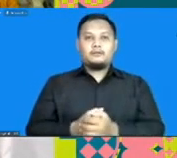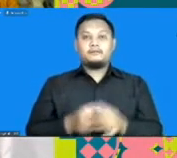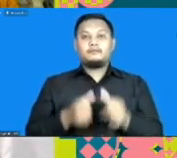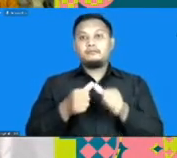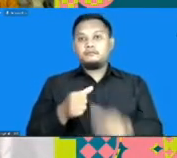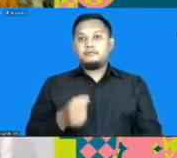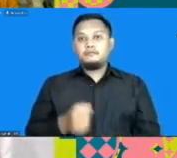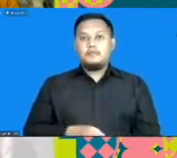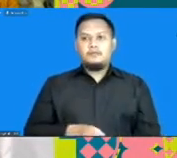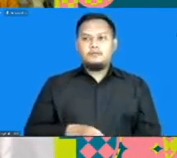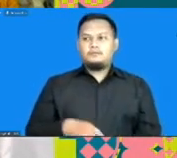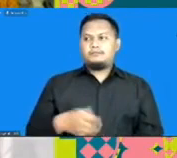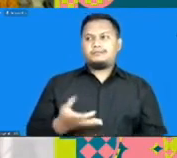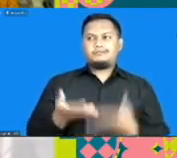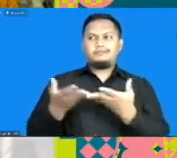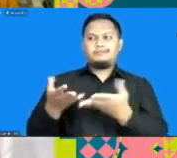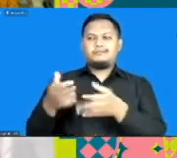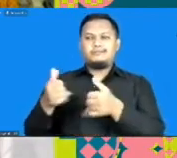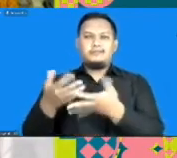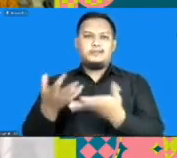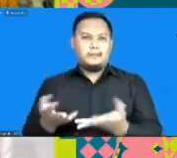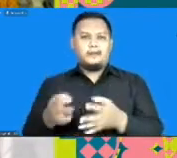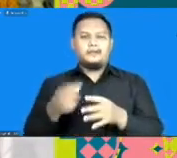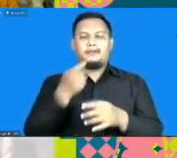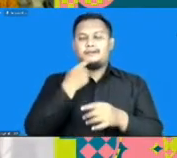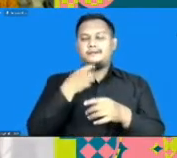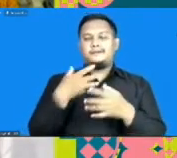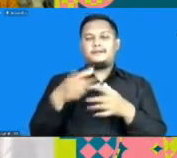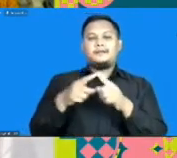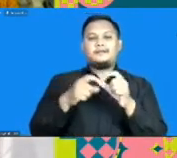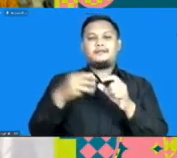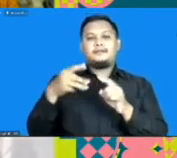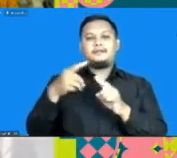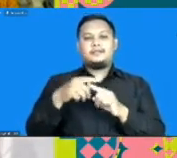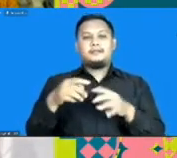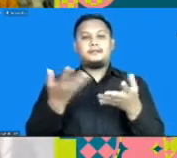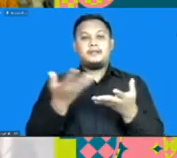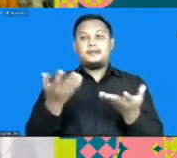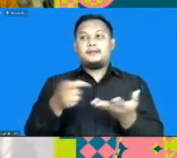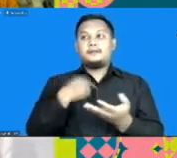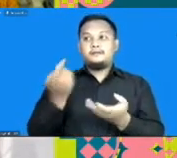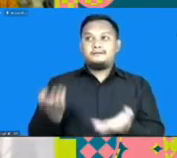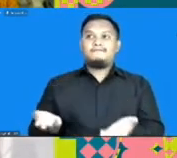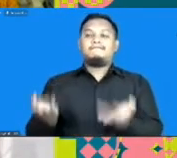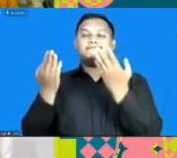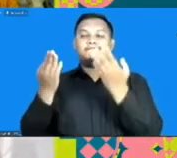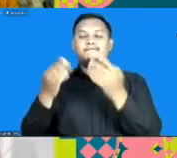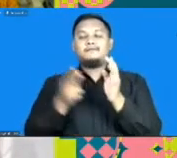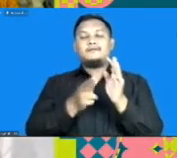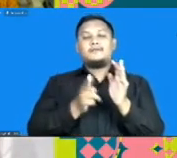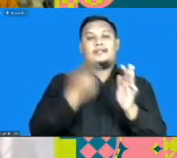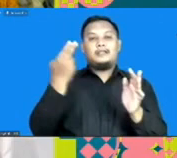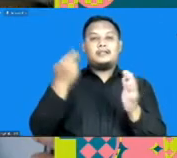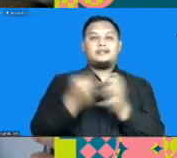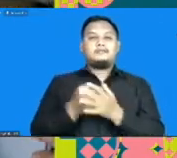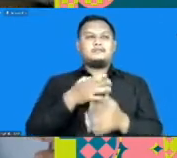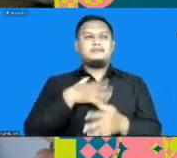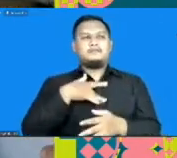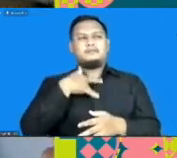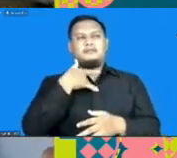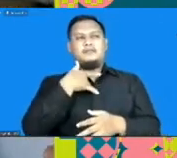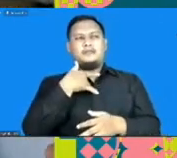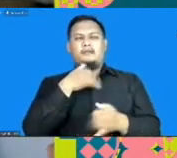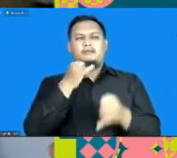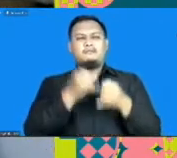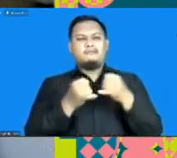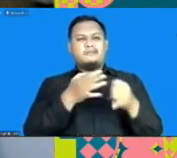sector, yeah. how can you increase yeah. value yeah. and yet have values? Yeah. I think eventually, I believe that when